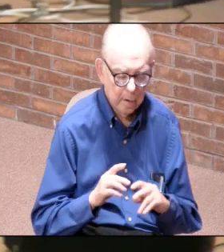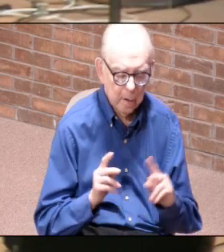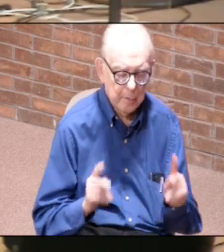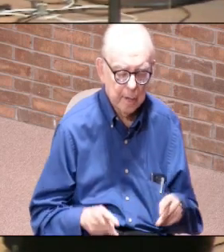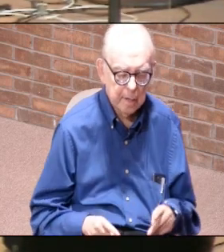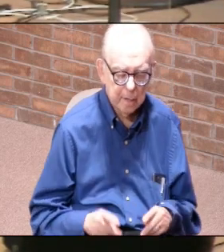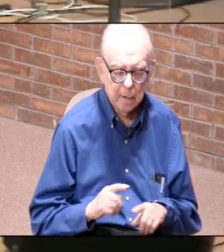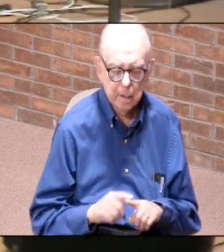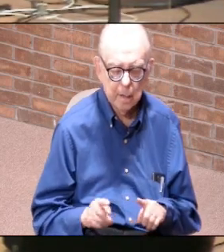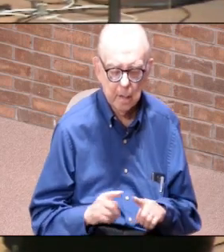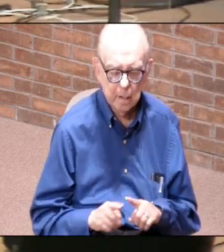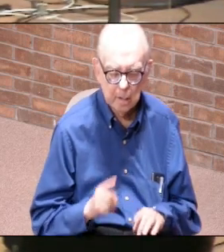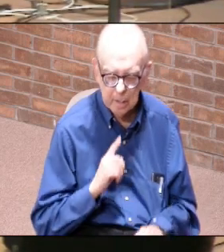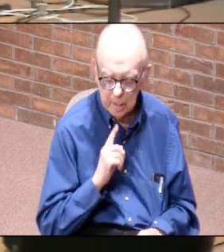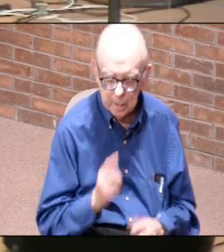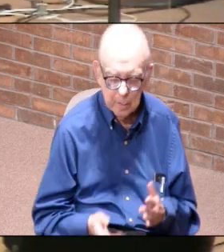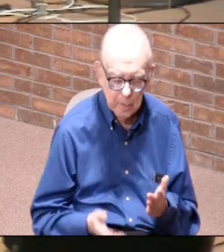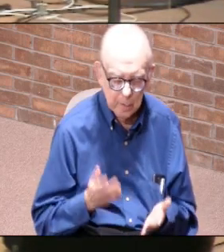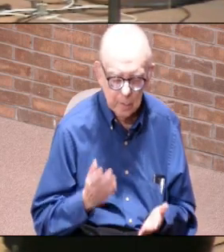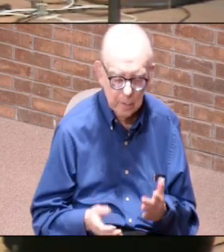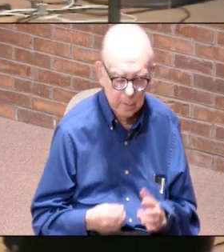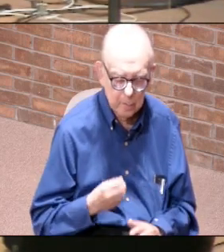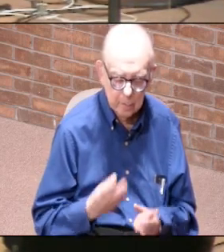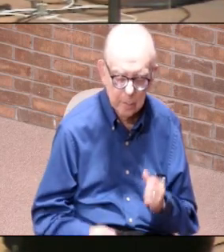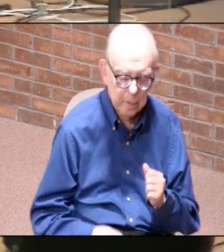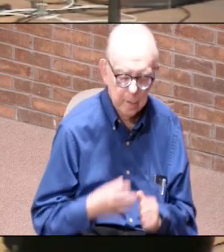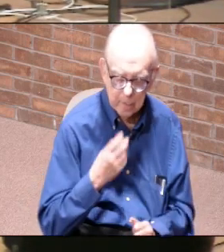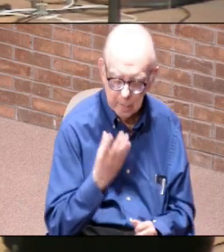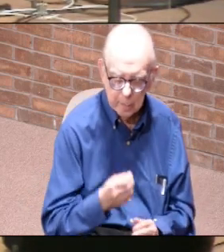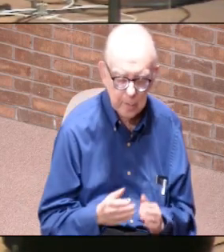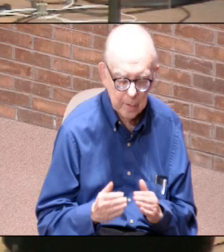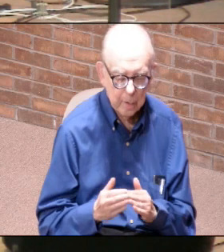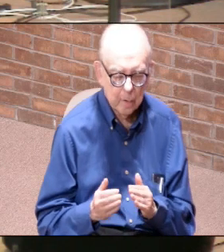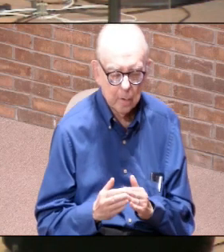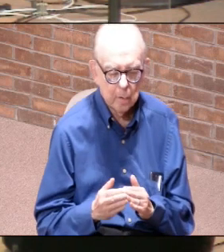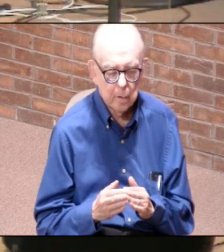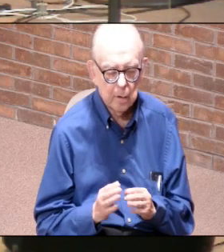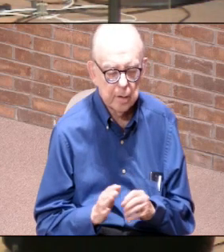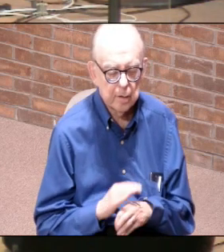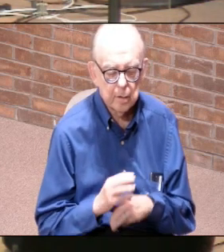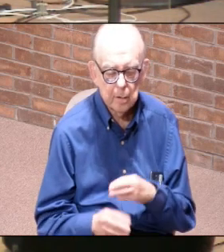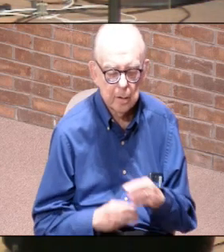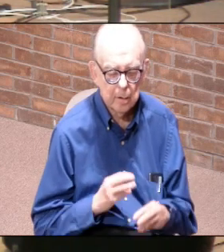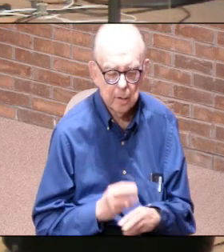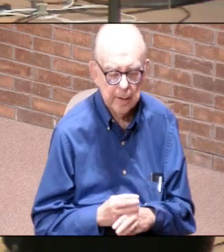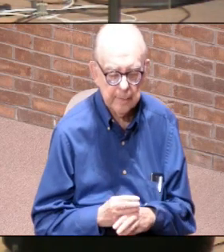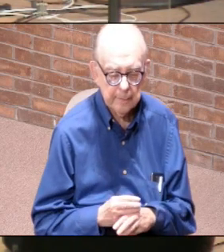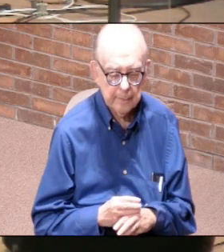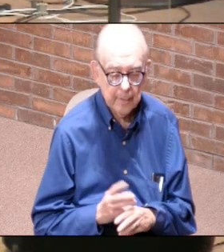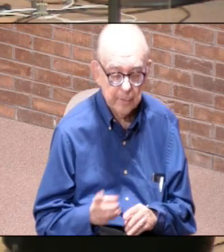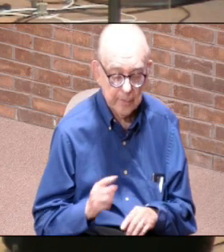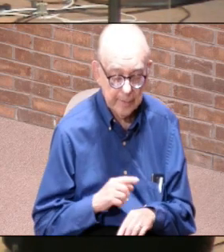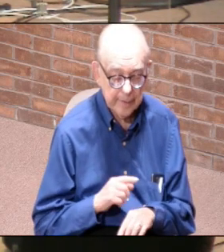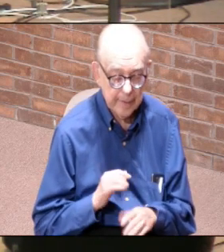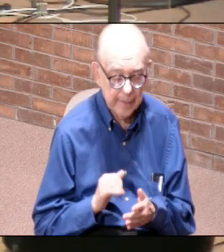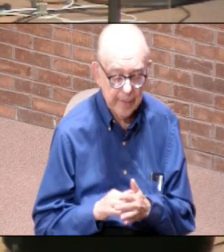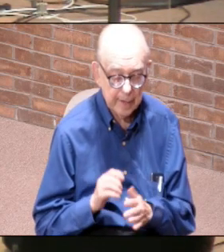temples. It was probably one of the most beautiful cities in the whole world at that time.